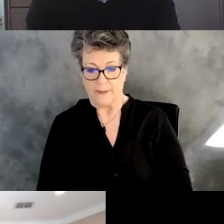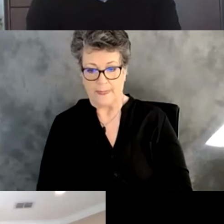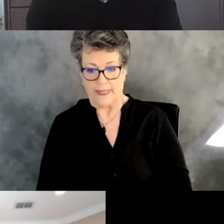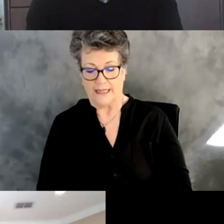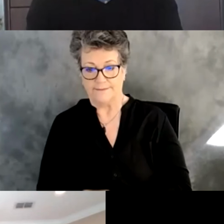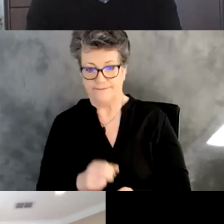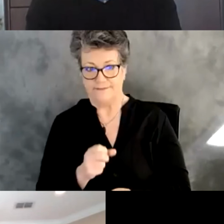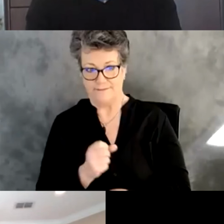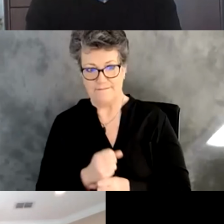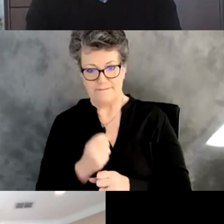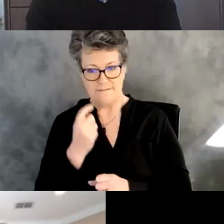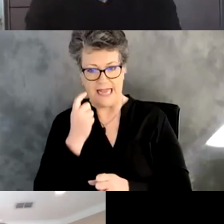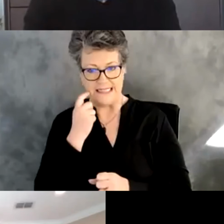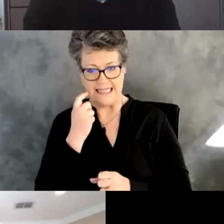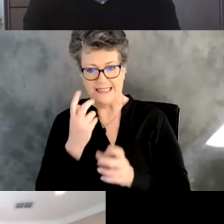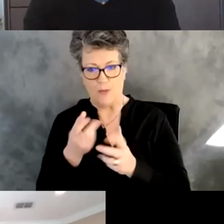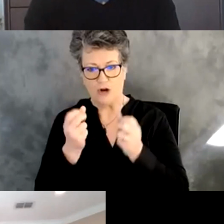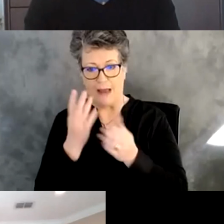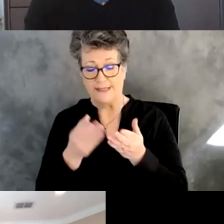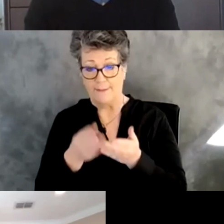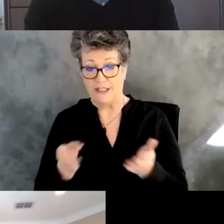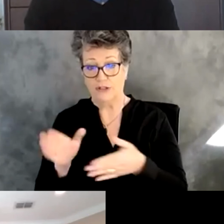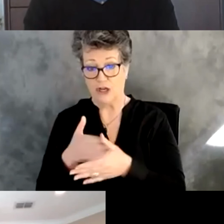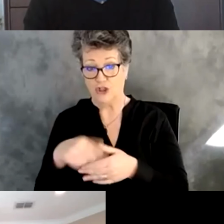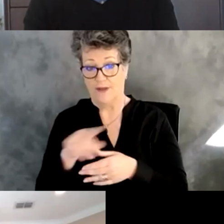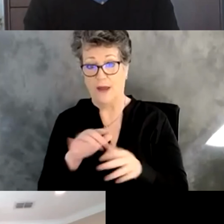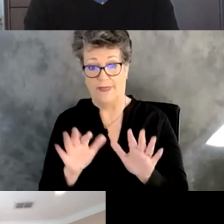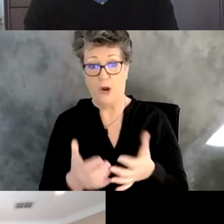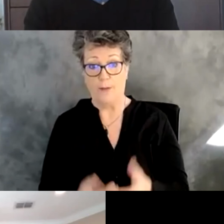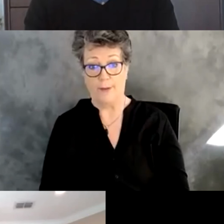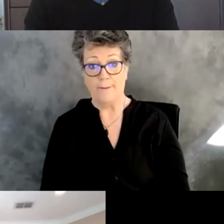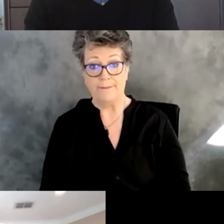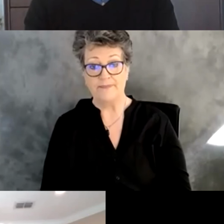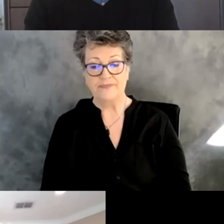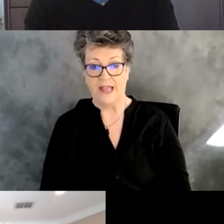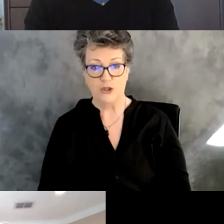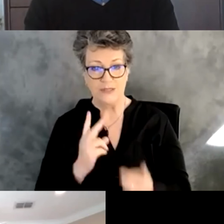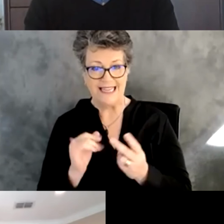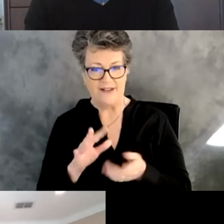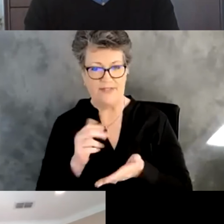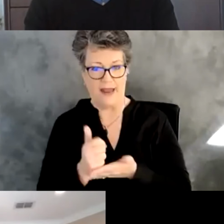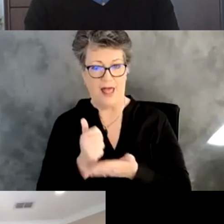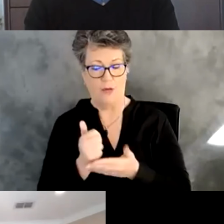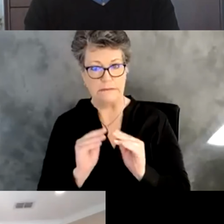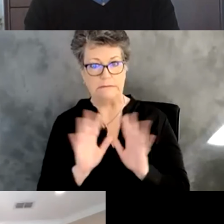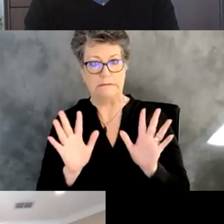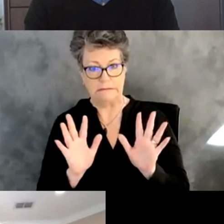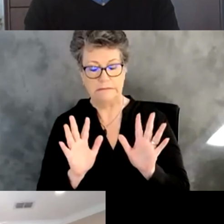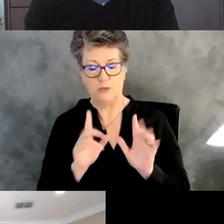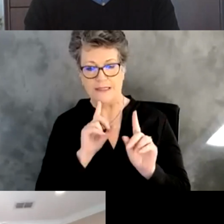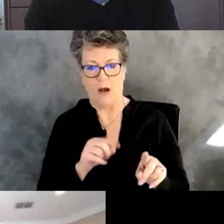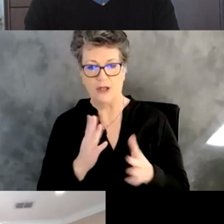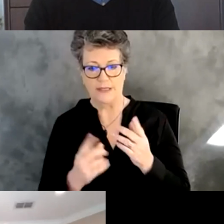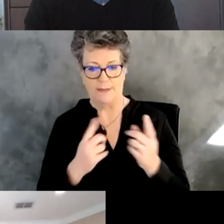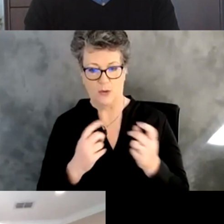to you, I would like to grab some of those materials and share it out with this group, and then see if that kind of helps respond to some of the questions, because